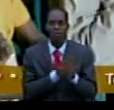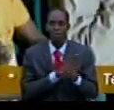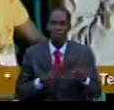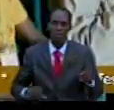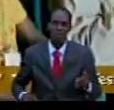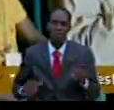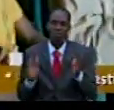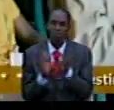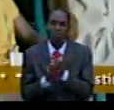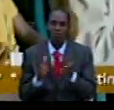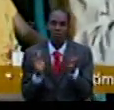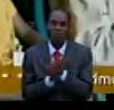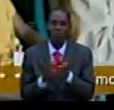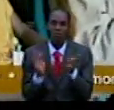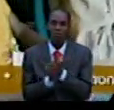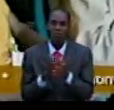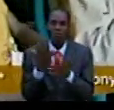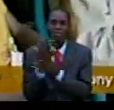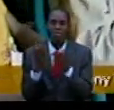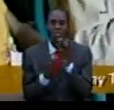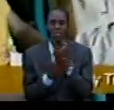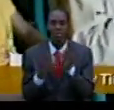for Jesus.